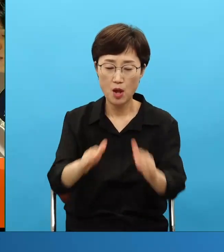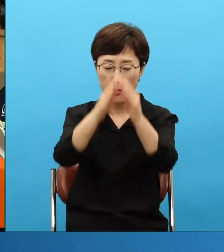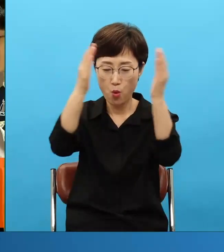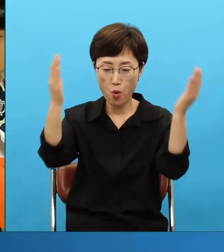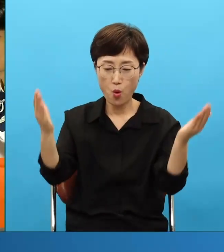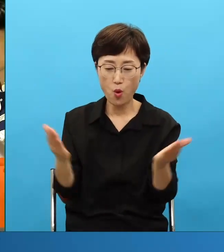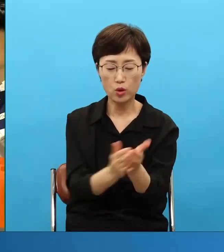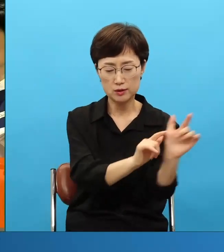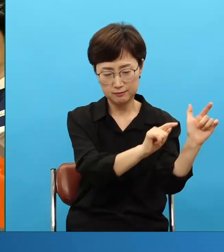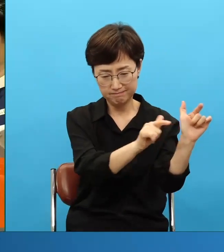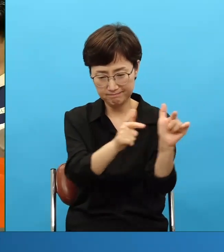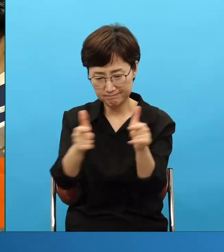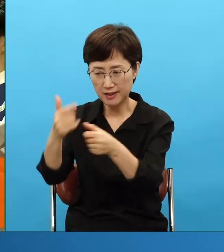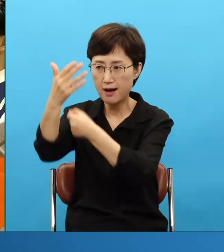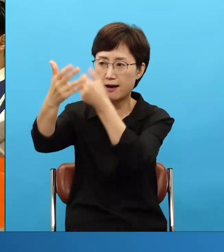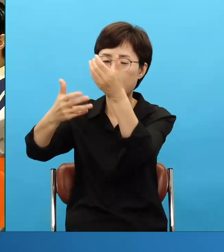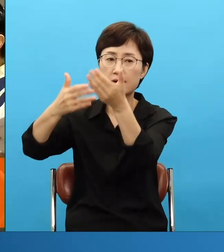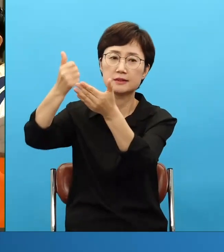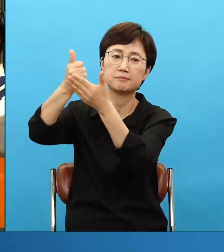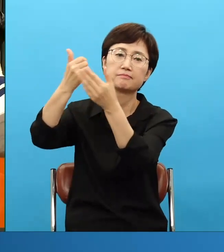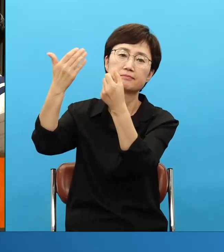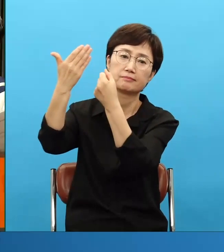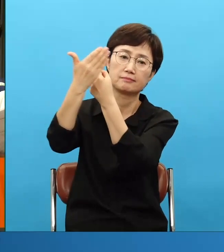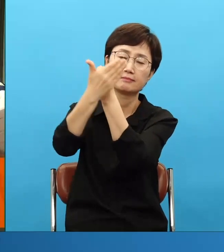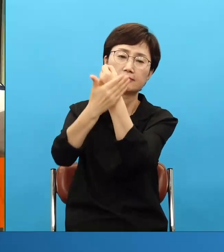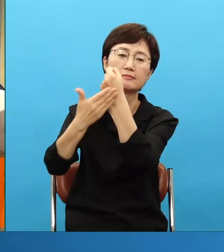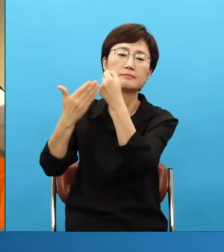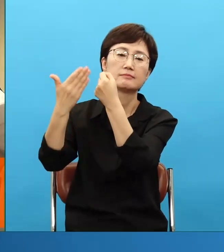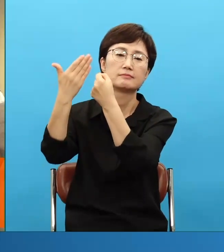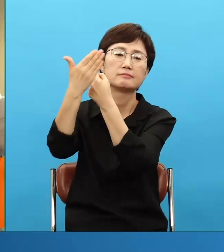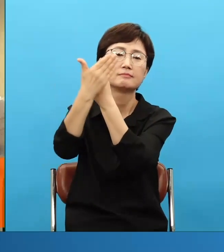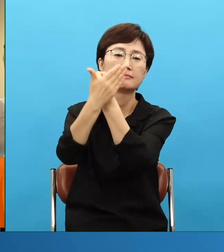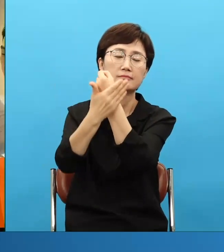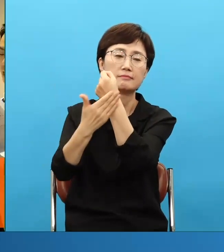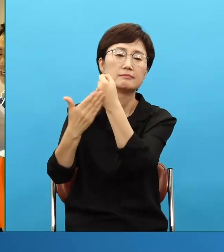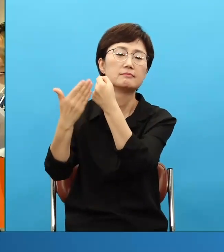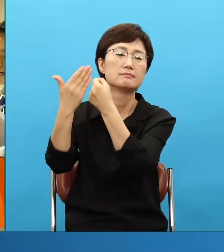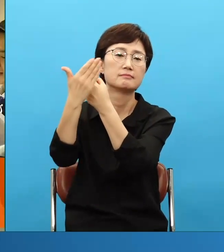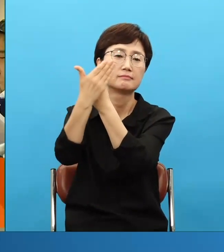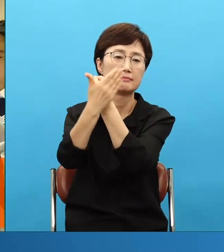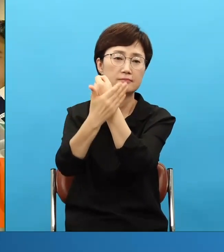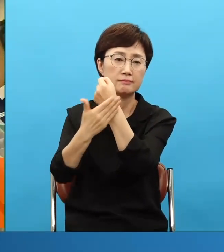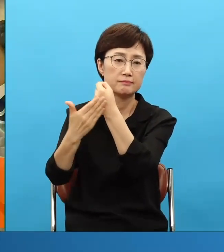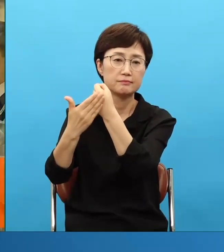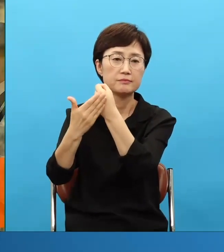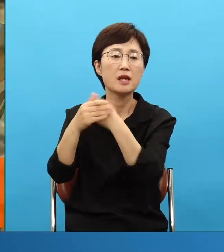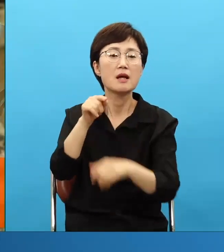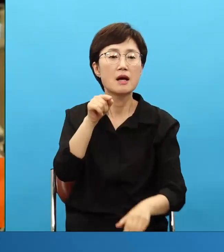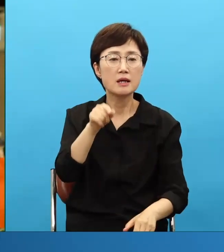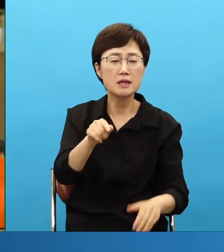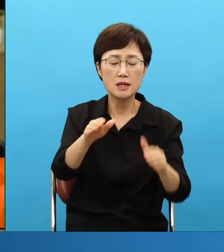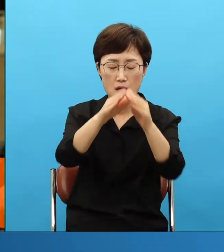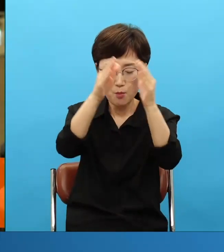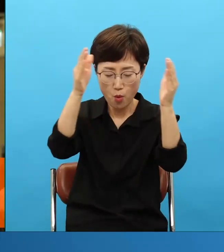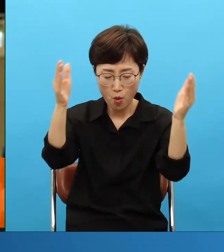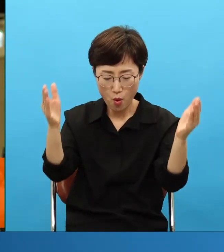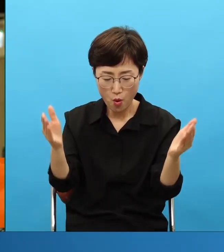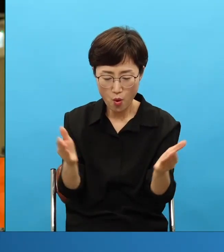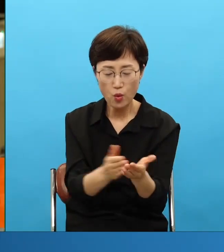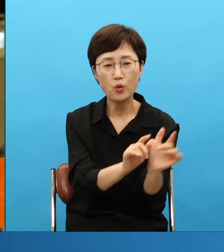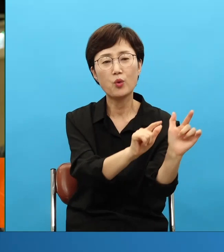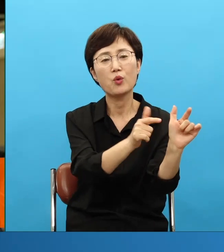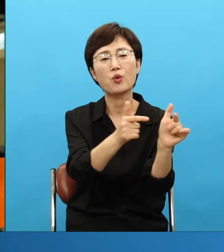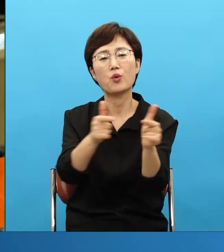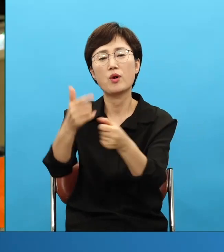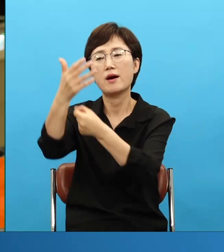everything comes from the grace of God I see. For everything